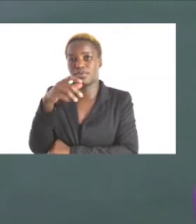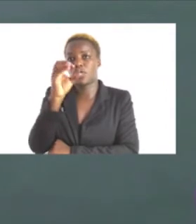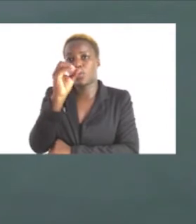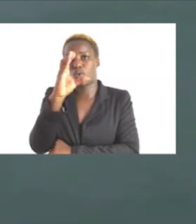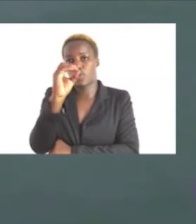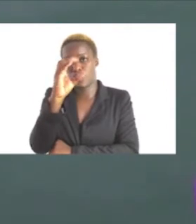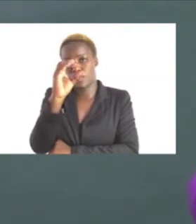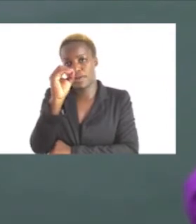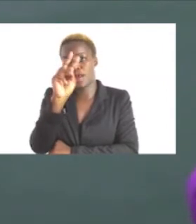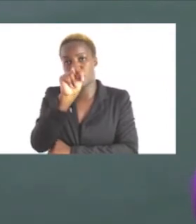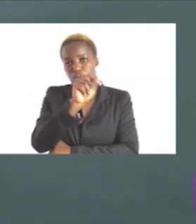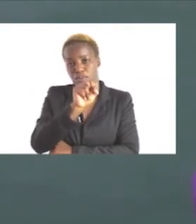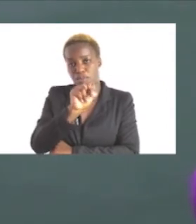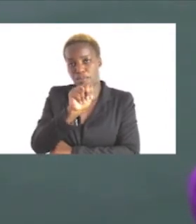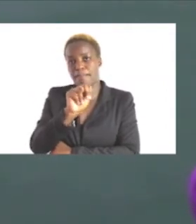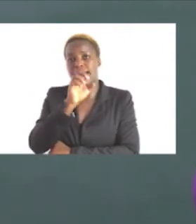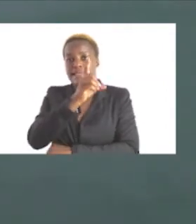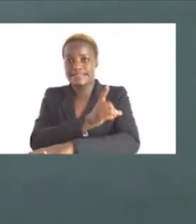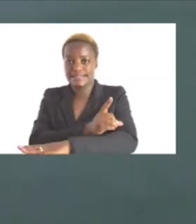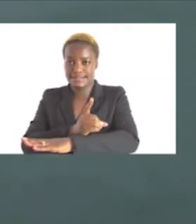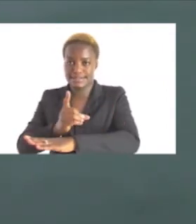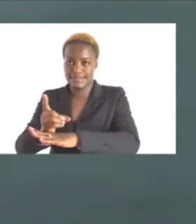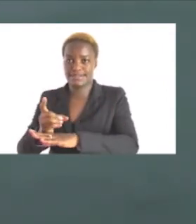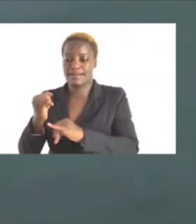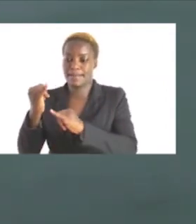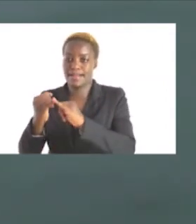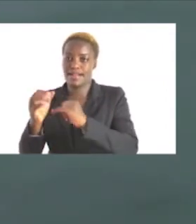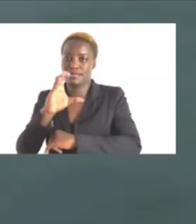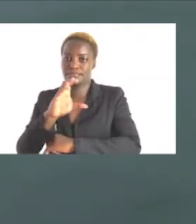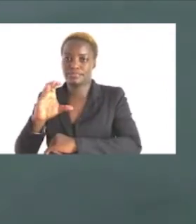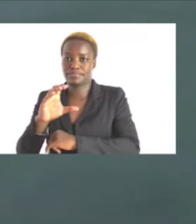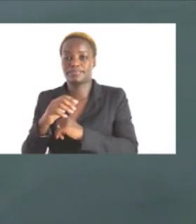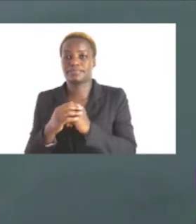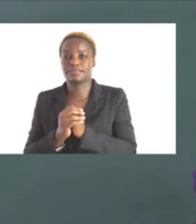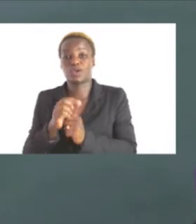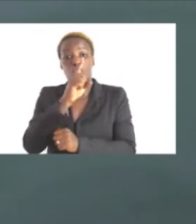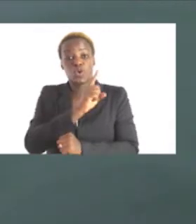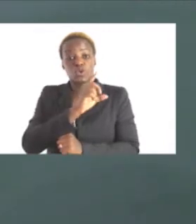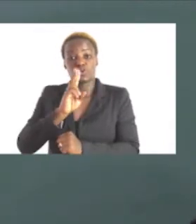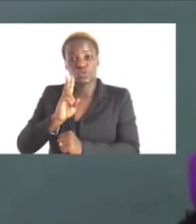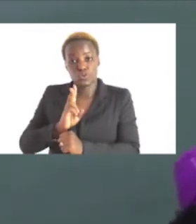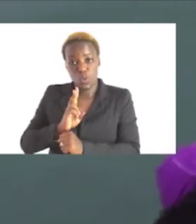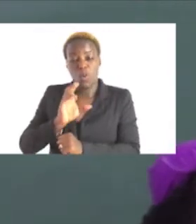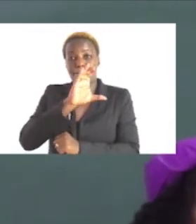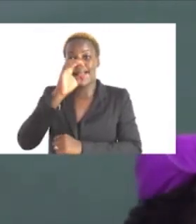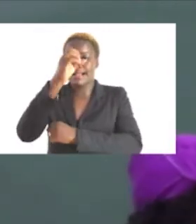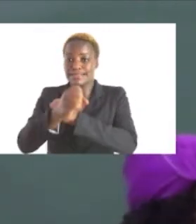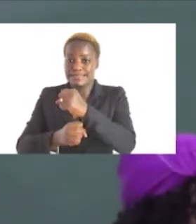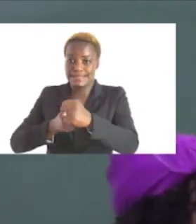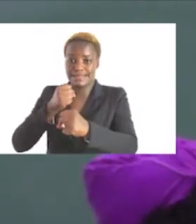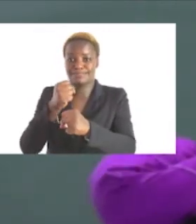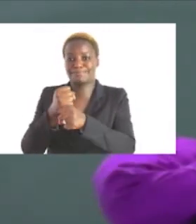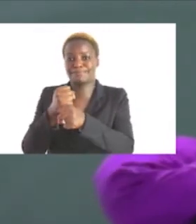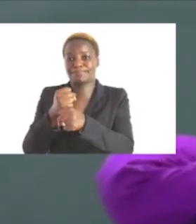September, October, November, and December. So we have 12 months in a year. For